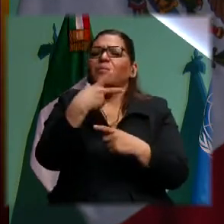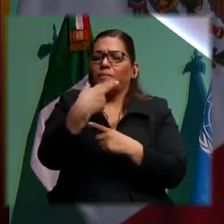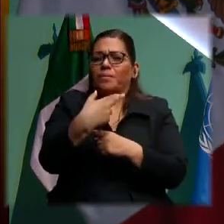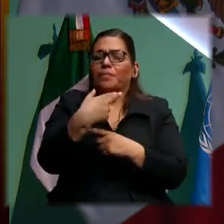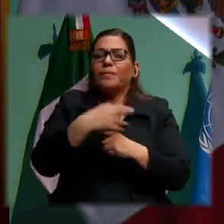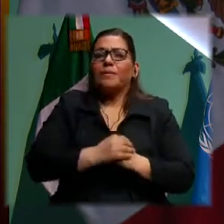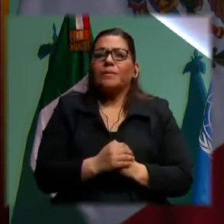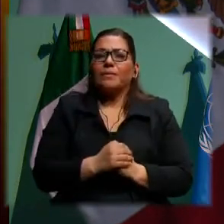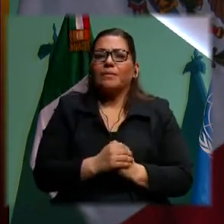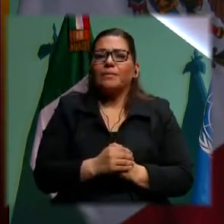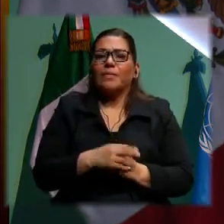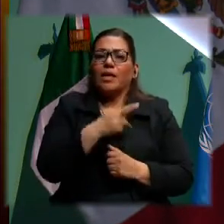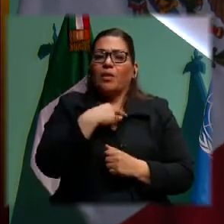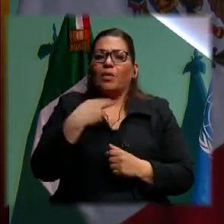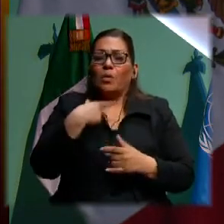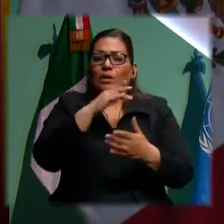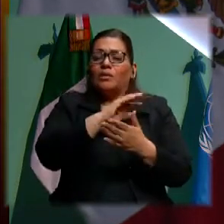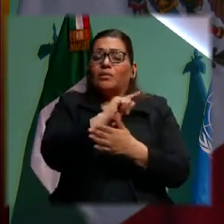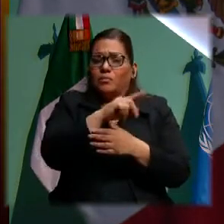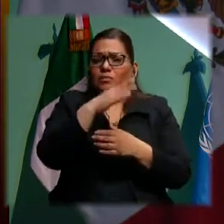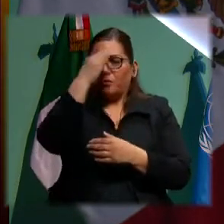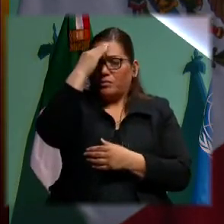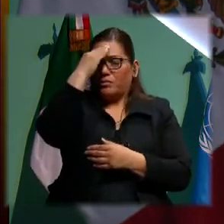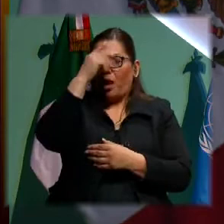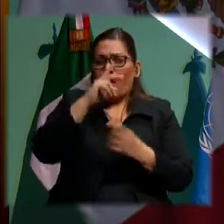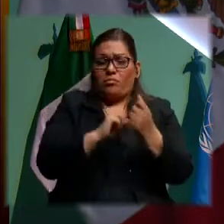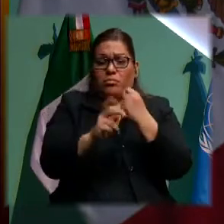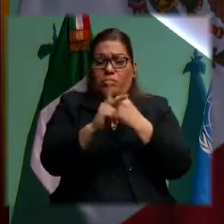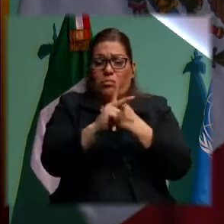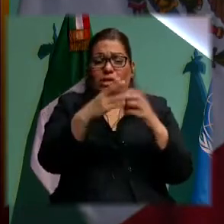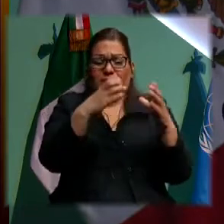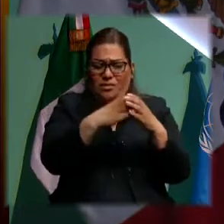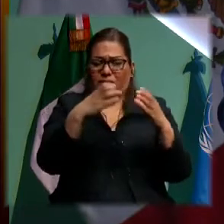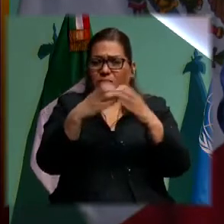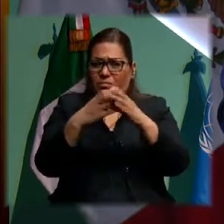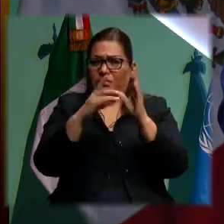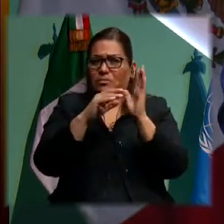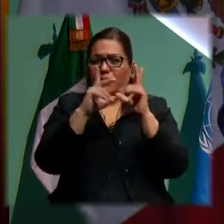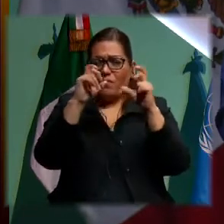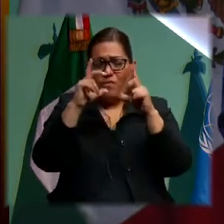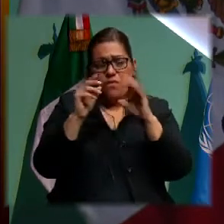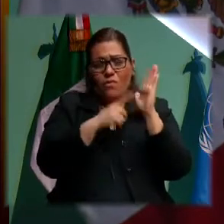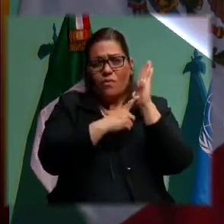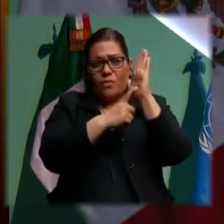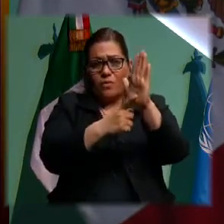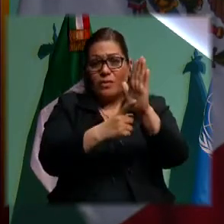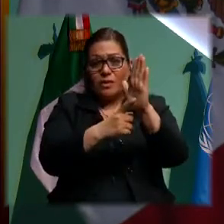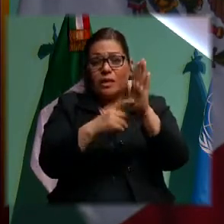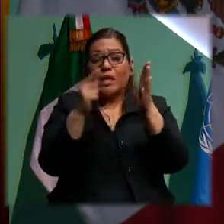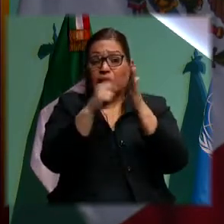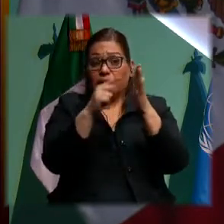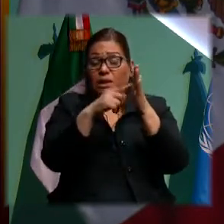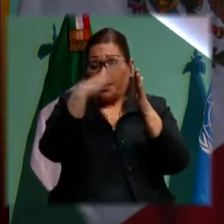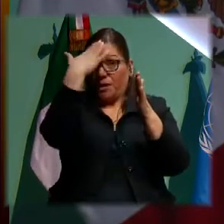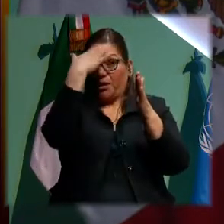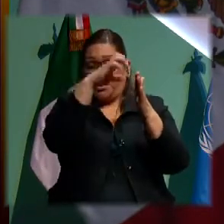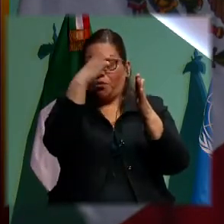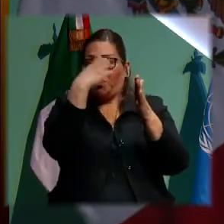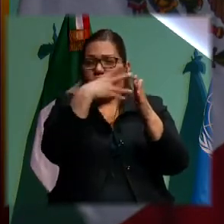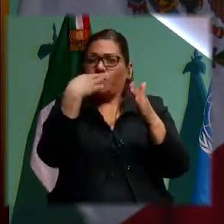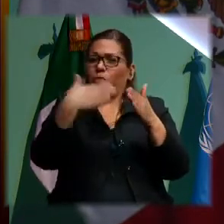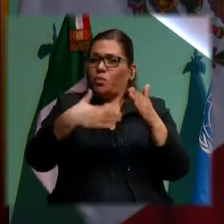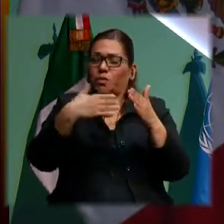those villages and the experience in those villages provide for